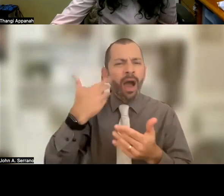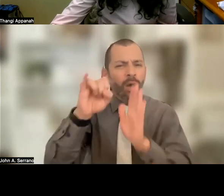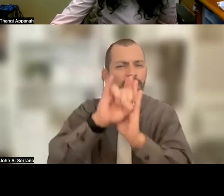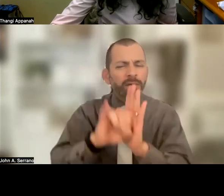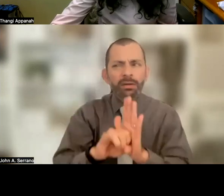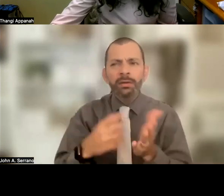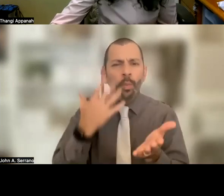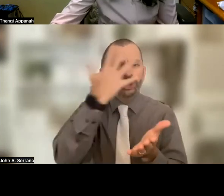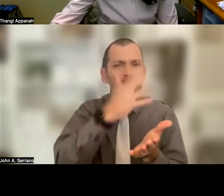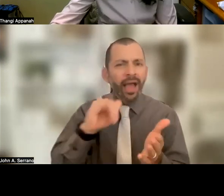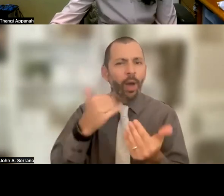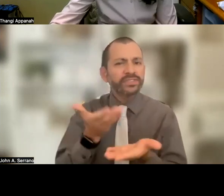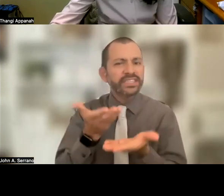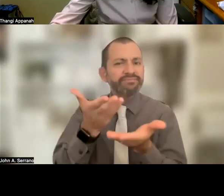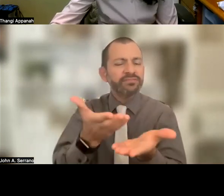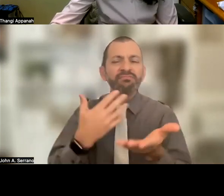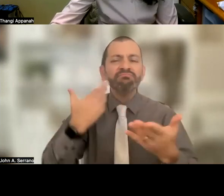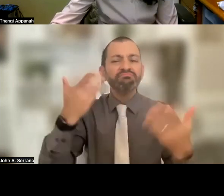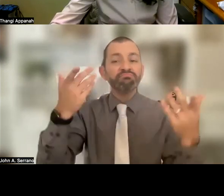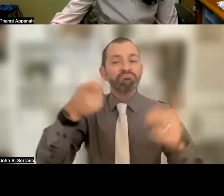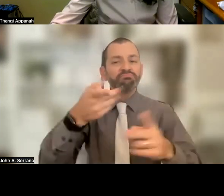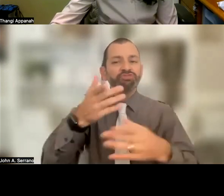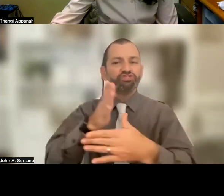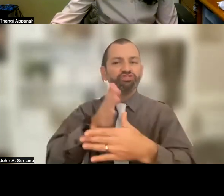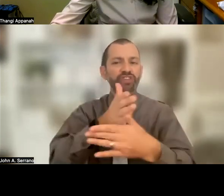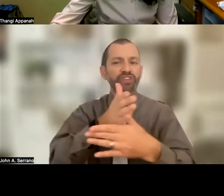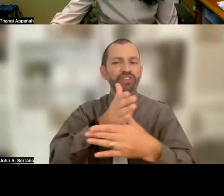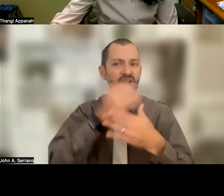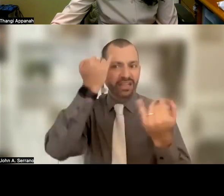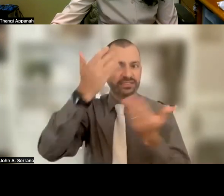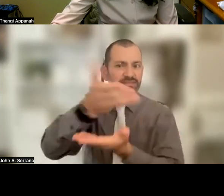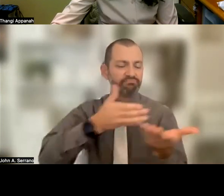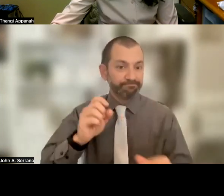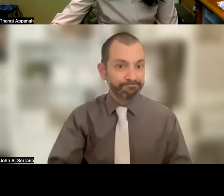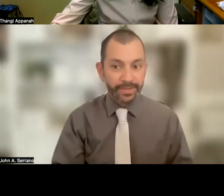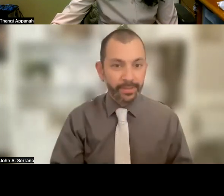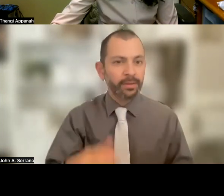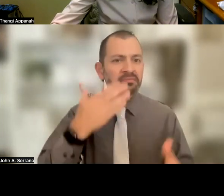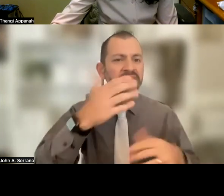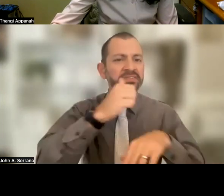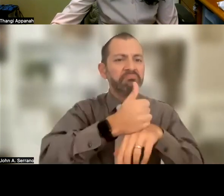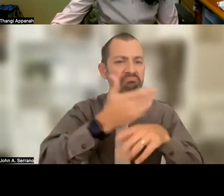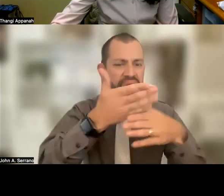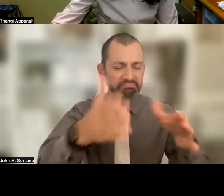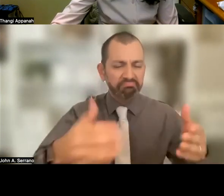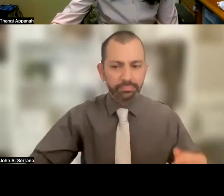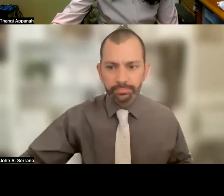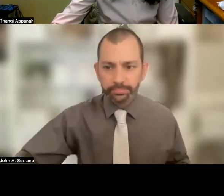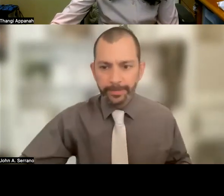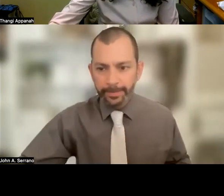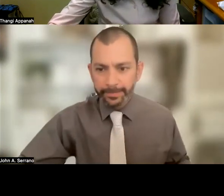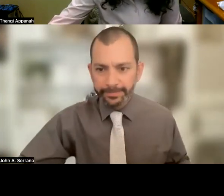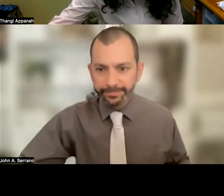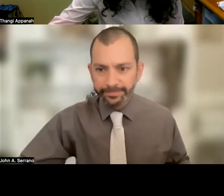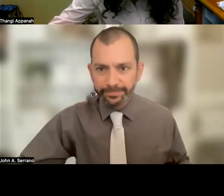professional development needs, how you're identifying those needs, what it looks like, and take this opportunity to share those resources with each